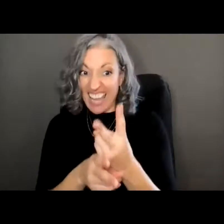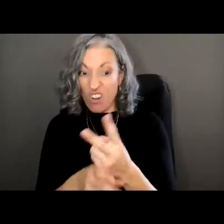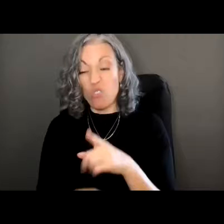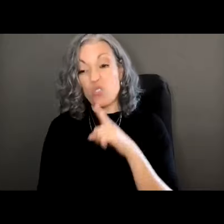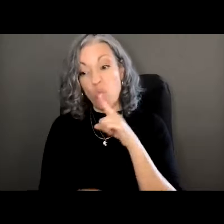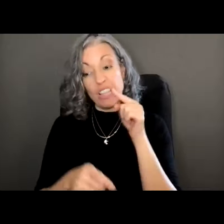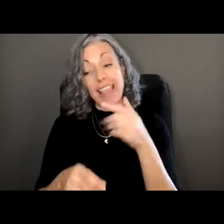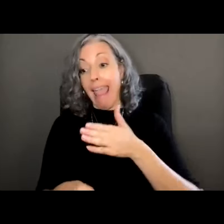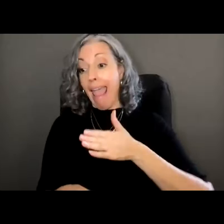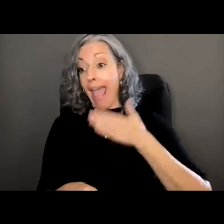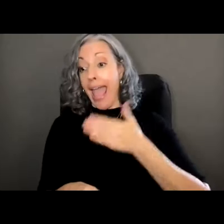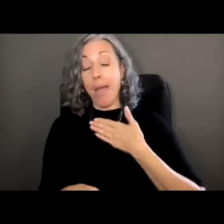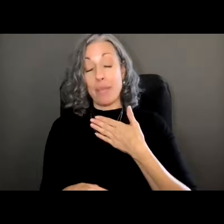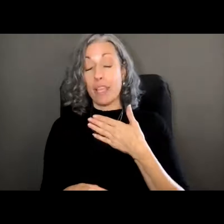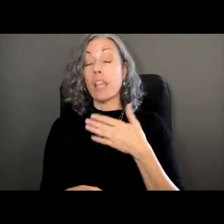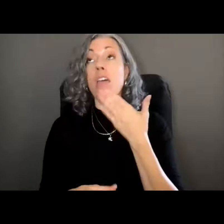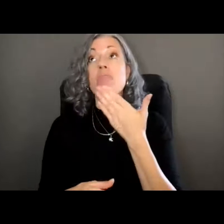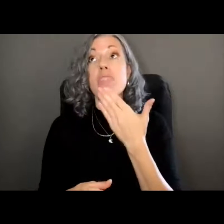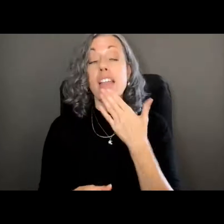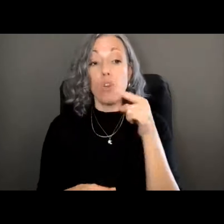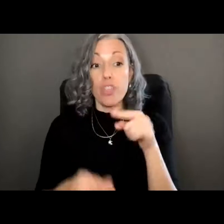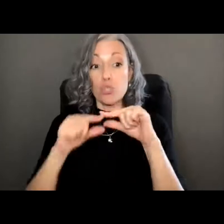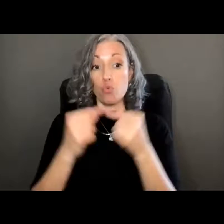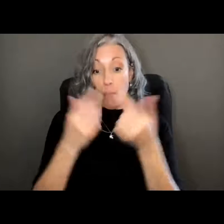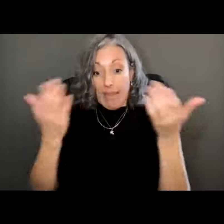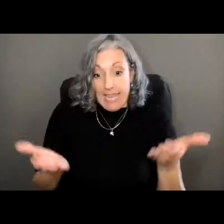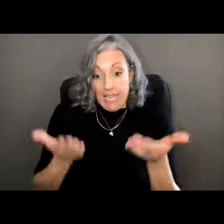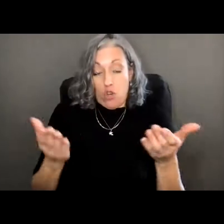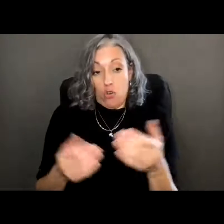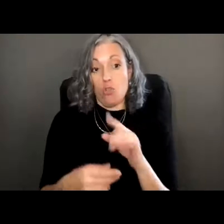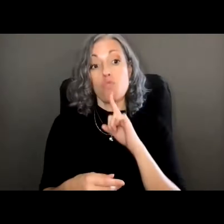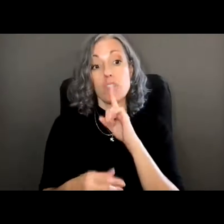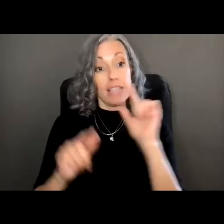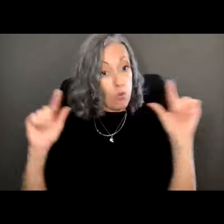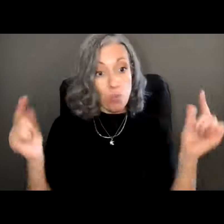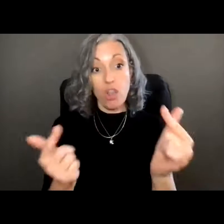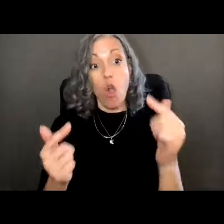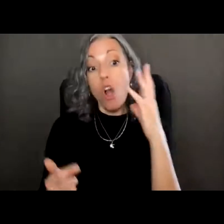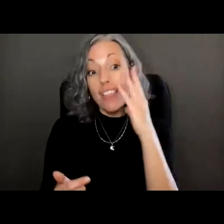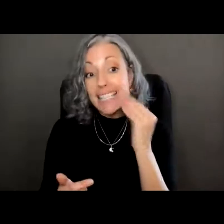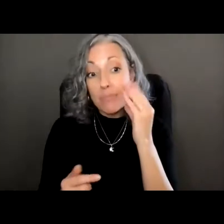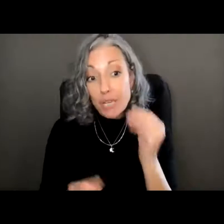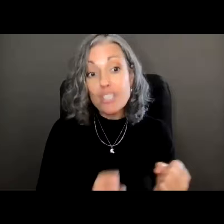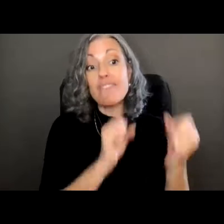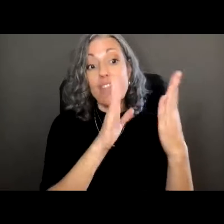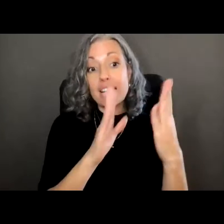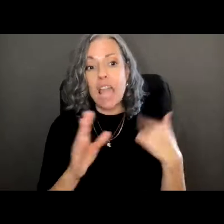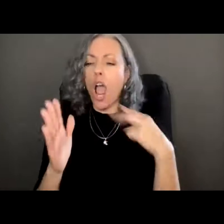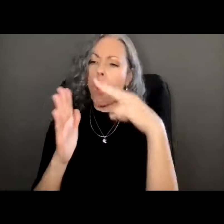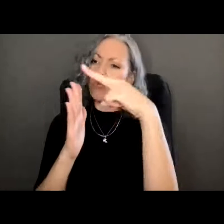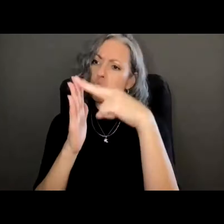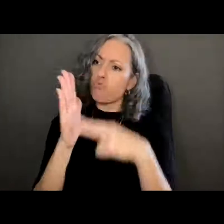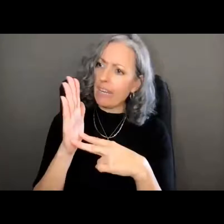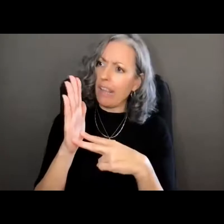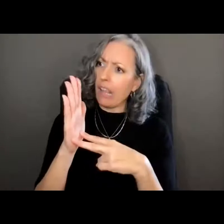is around to help keep these issues forefront, because frankly, it's something that all of us are experiencing. When I was reading through the